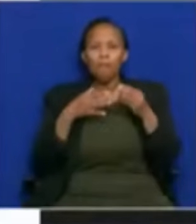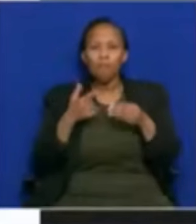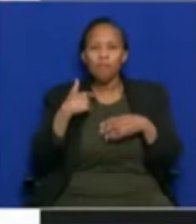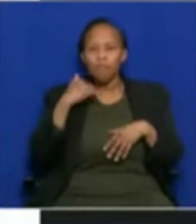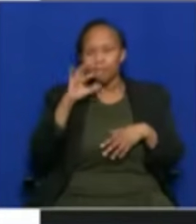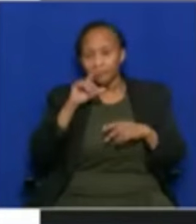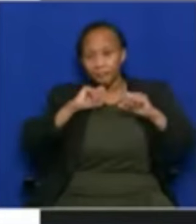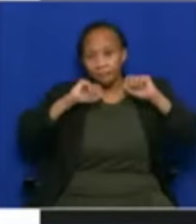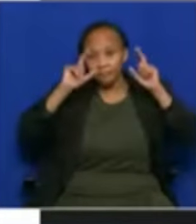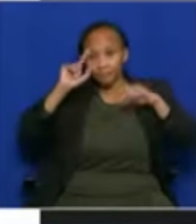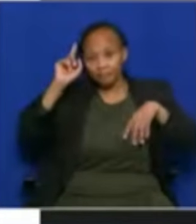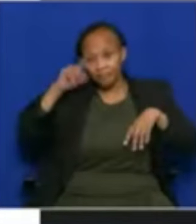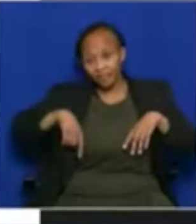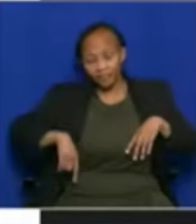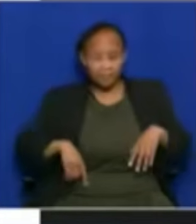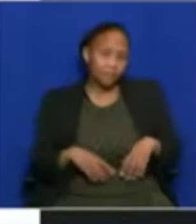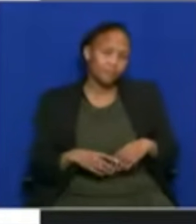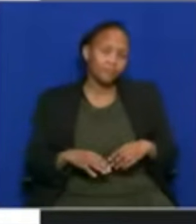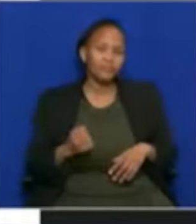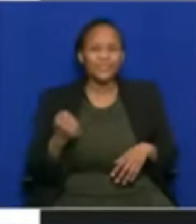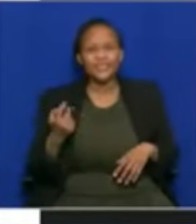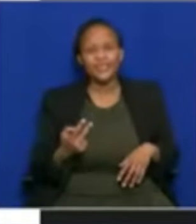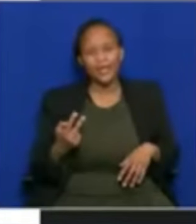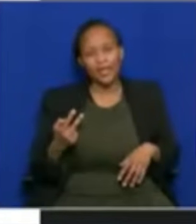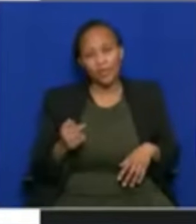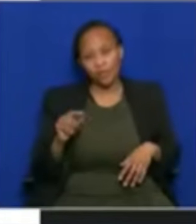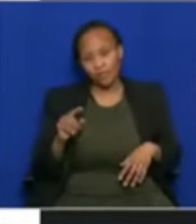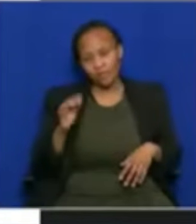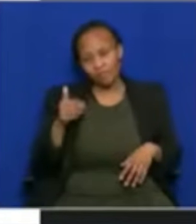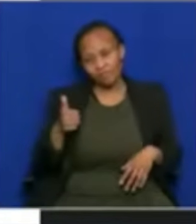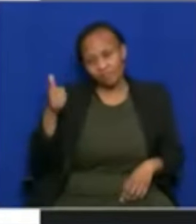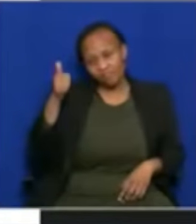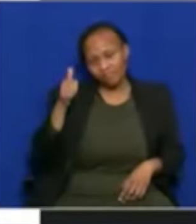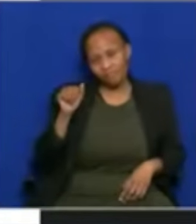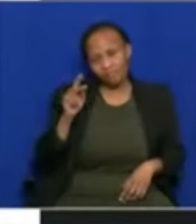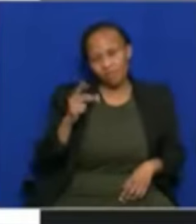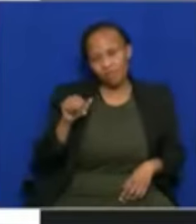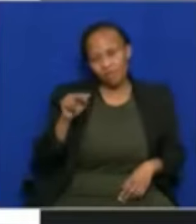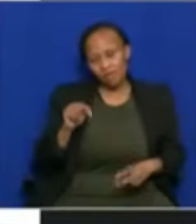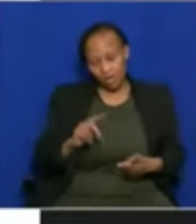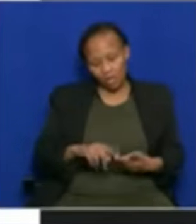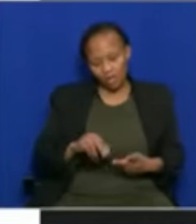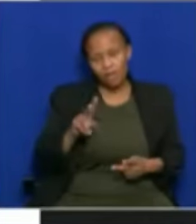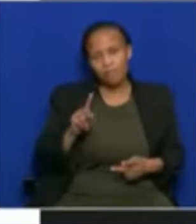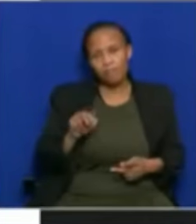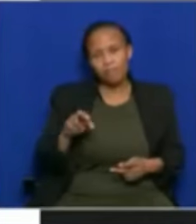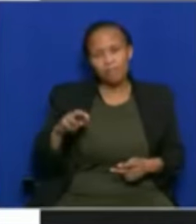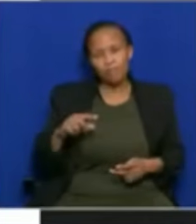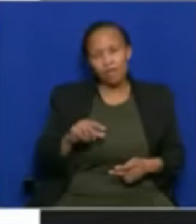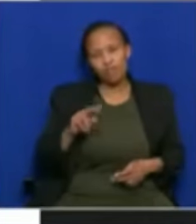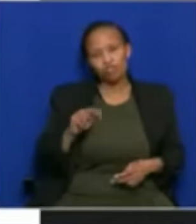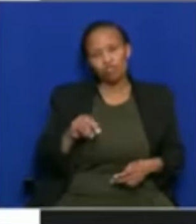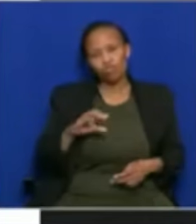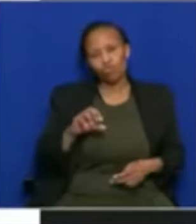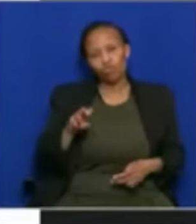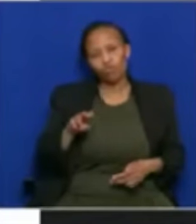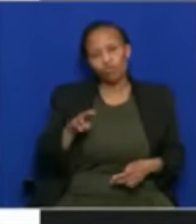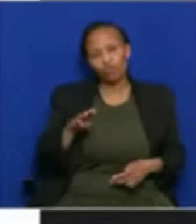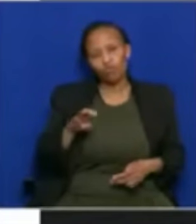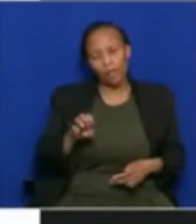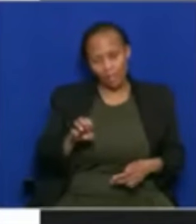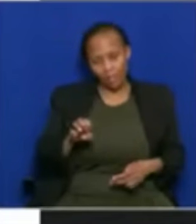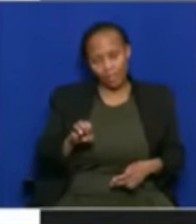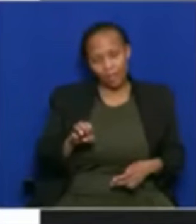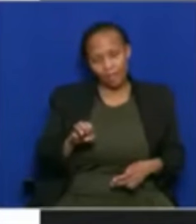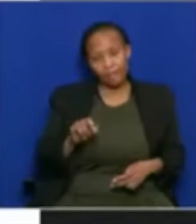it has Major General Khan and Brigadier Ngube on it. So what I'm saying is, what I'm seeing that is wrong with this thing,